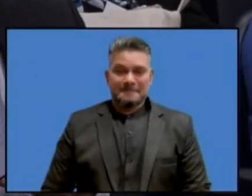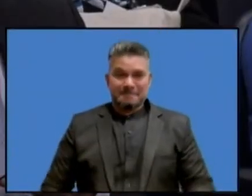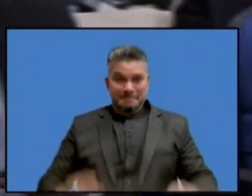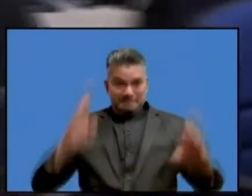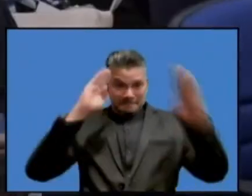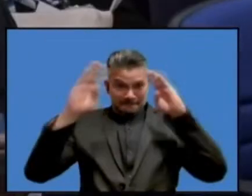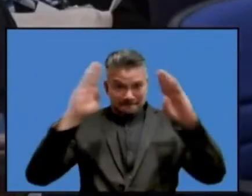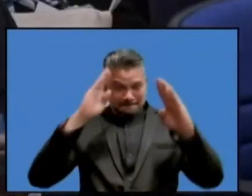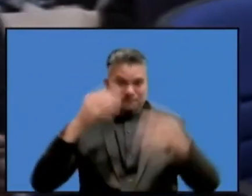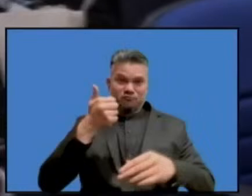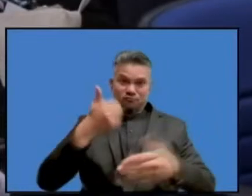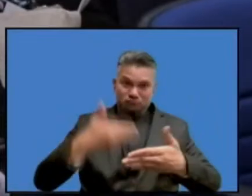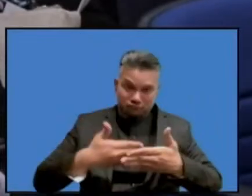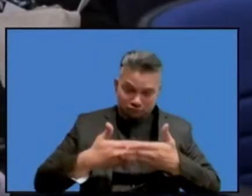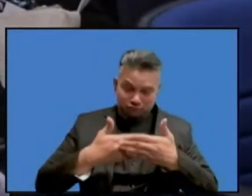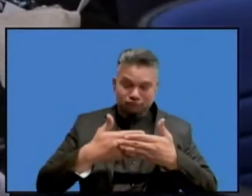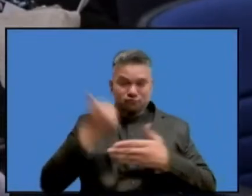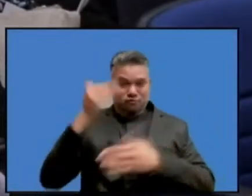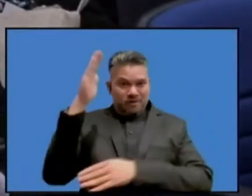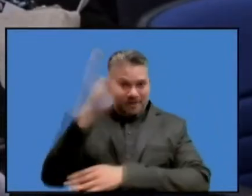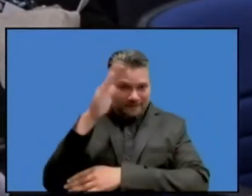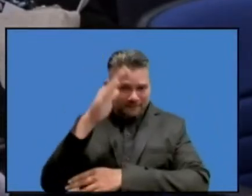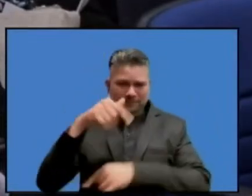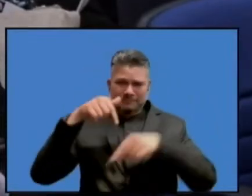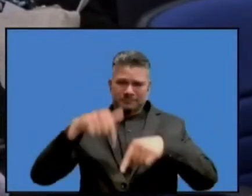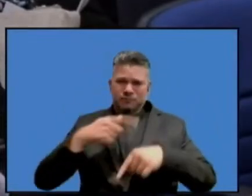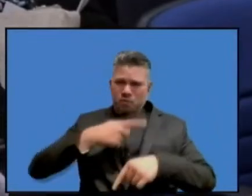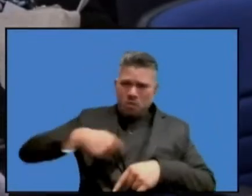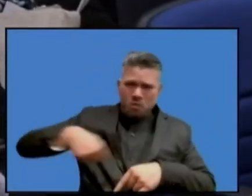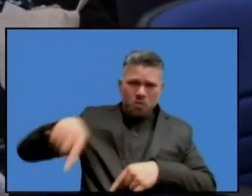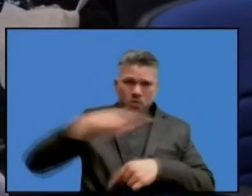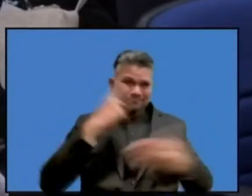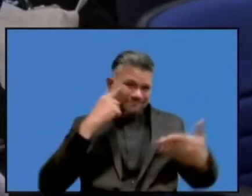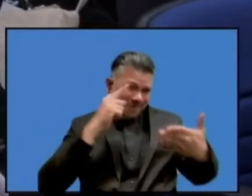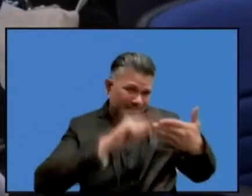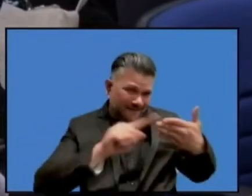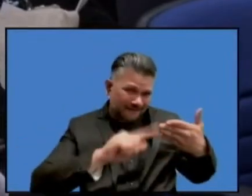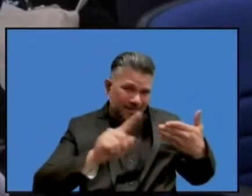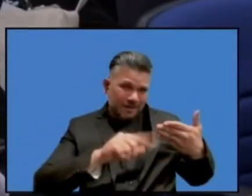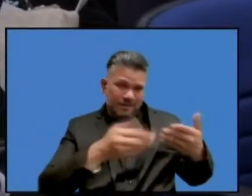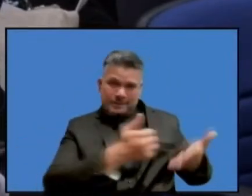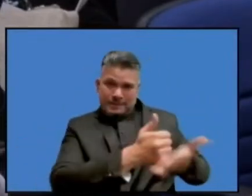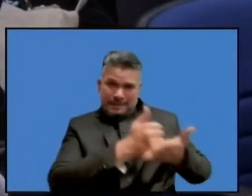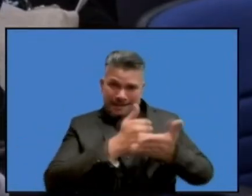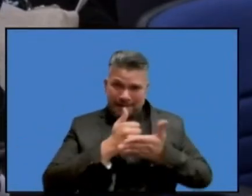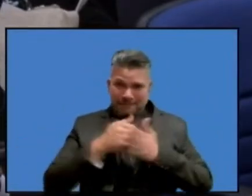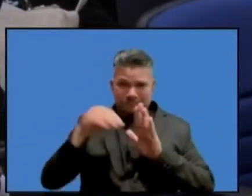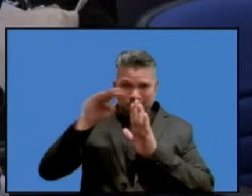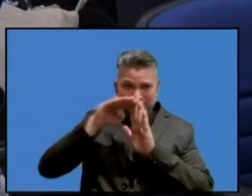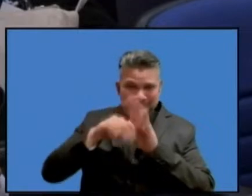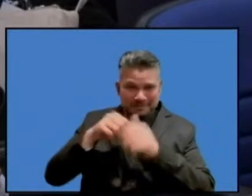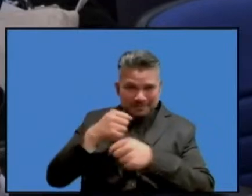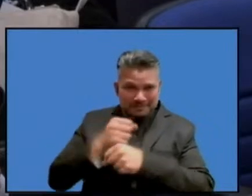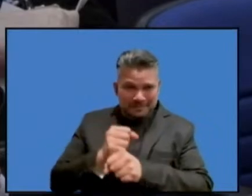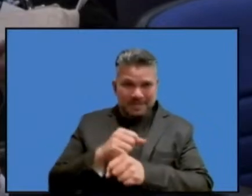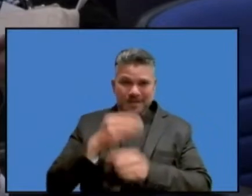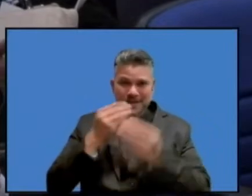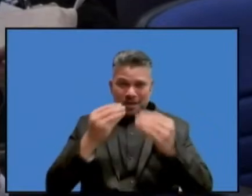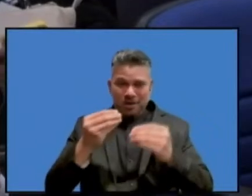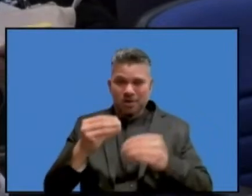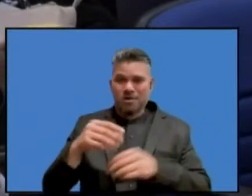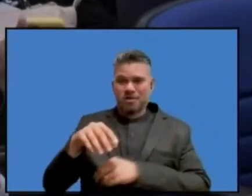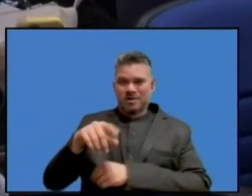improving value-driven and evidence-based policy making and public debate on migration governance, strengthening cooperation,